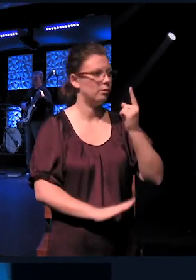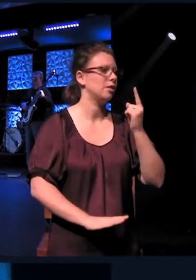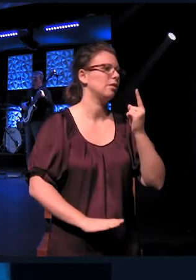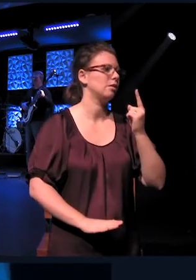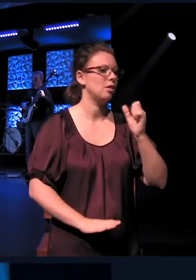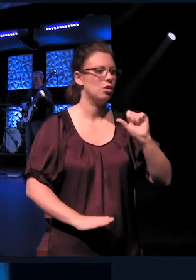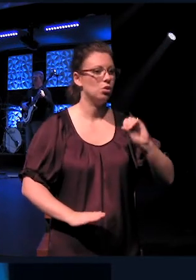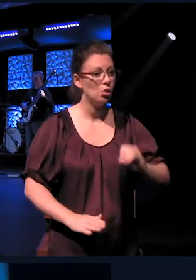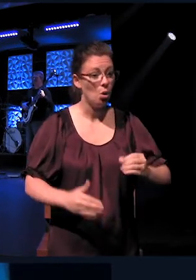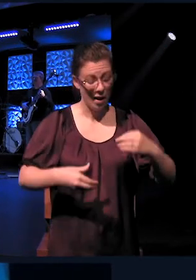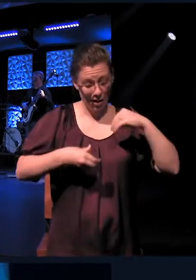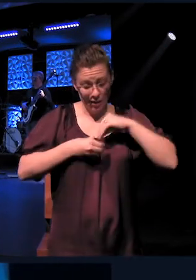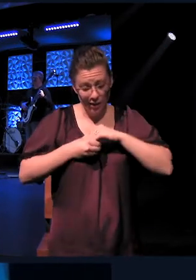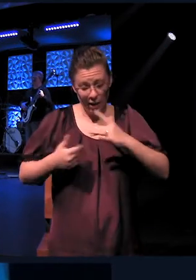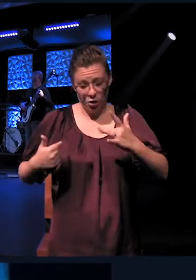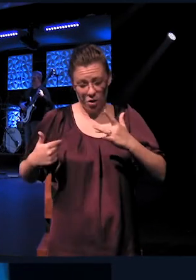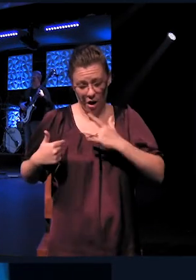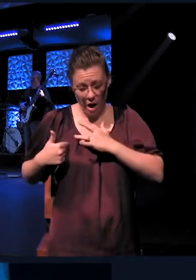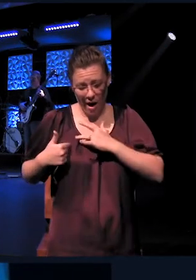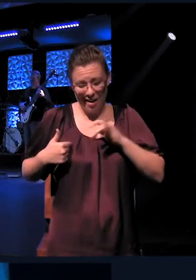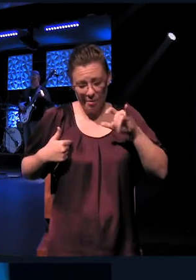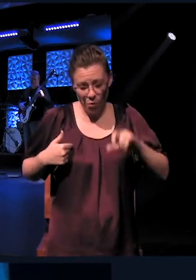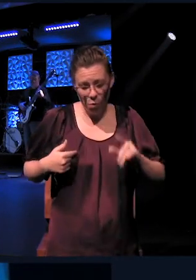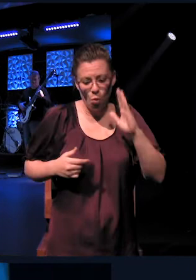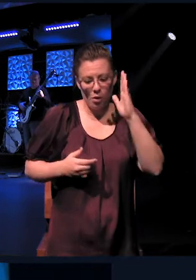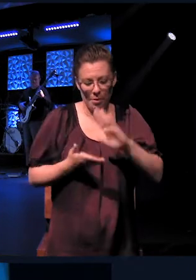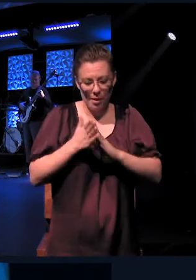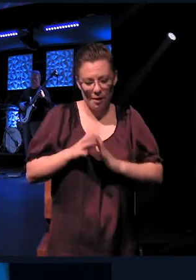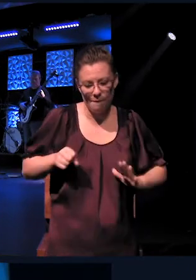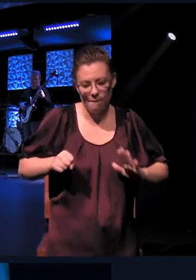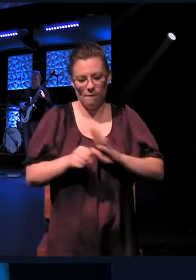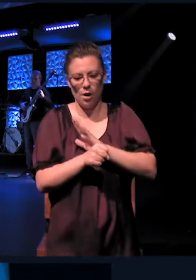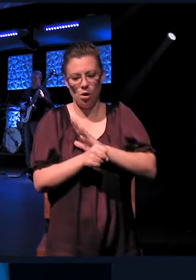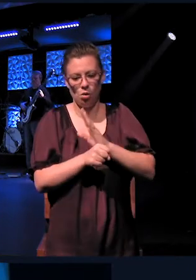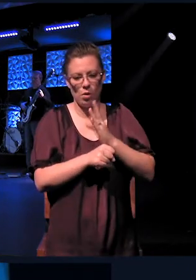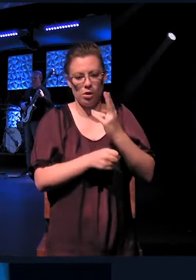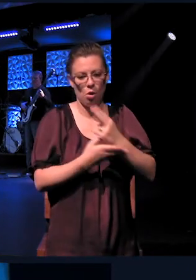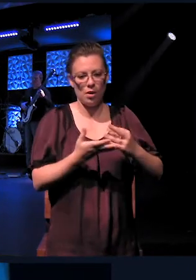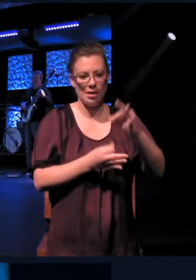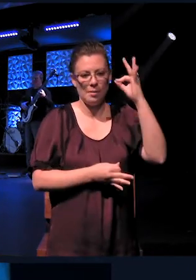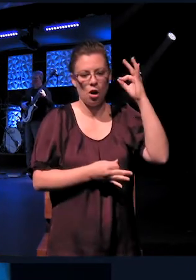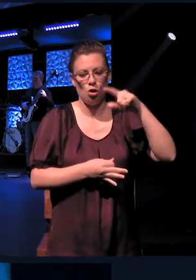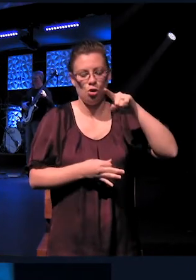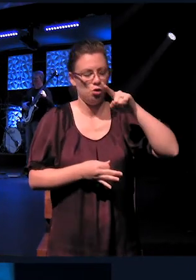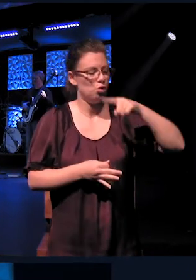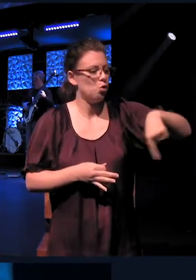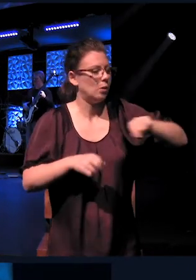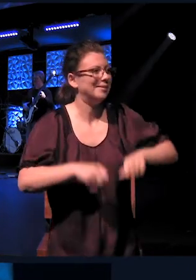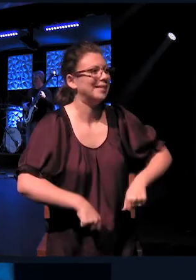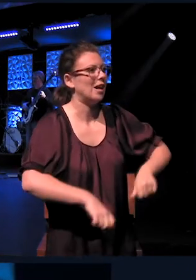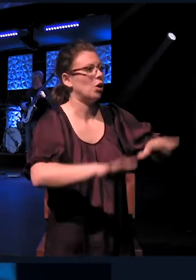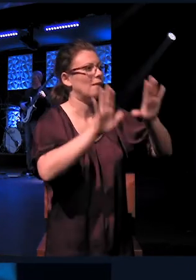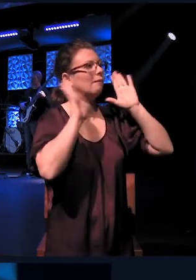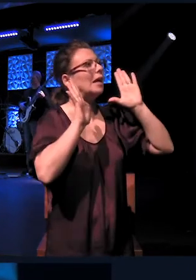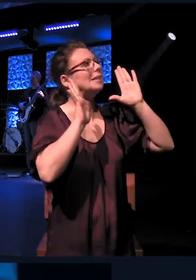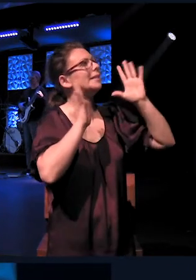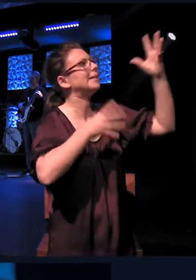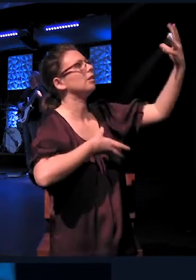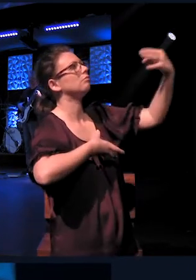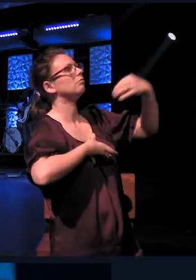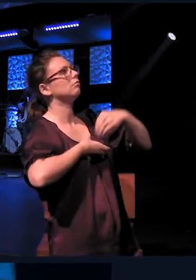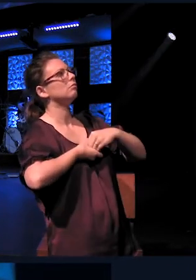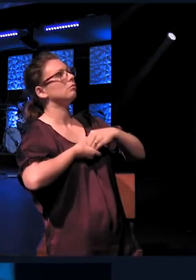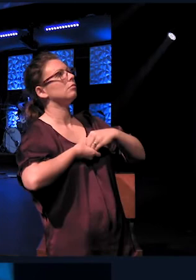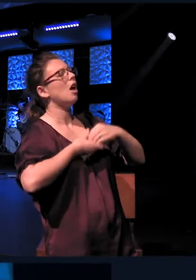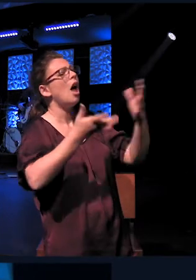side, of your inside, of your heart is filled and yielded to the Holy Spirit. And so I want to give you an opportunity to surrender